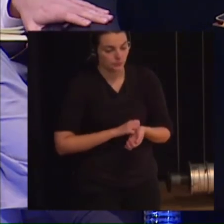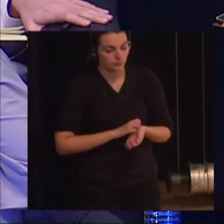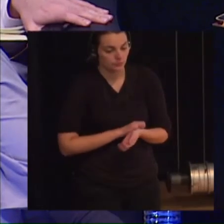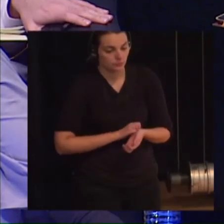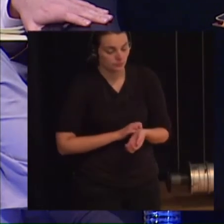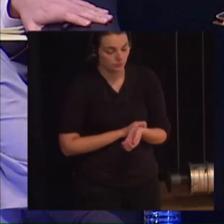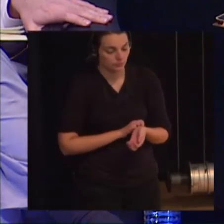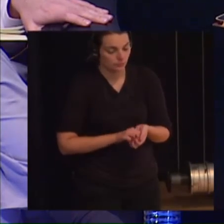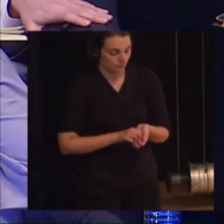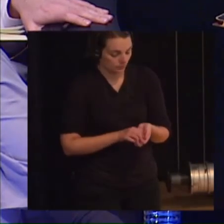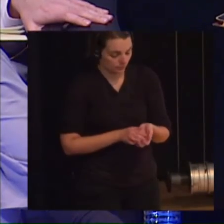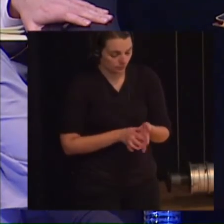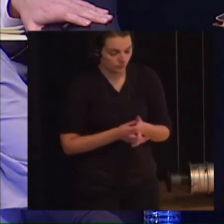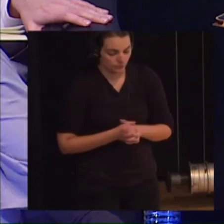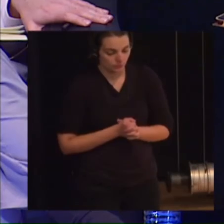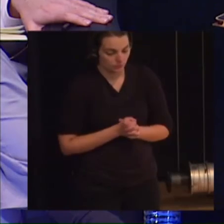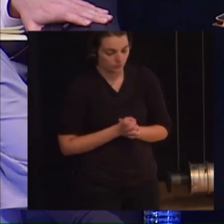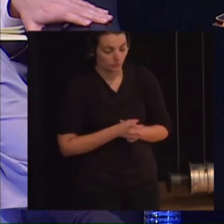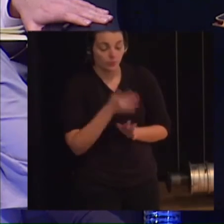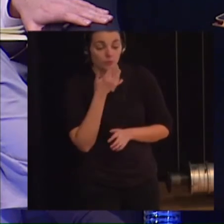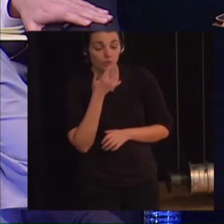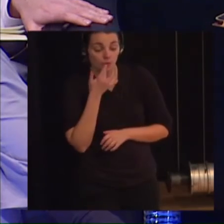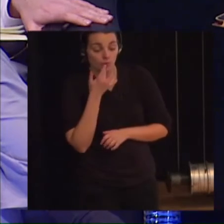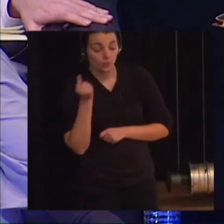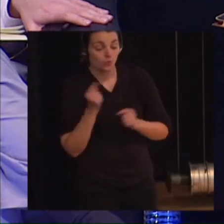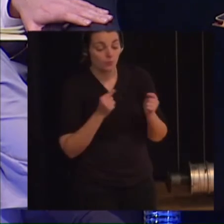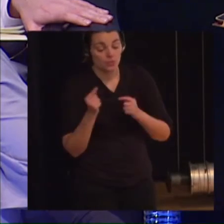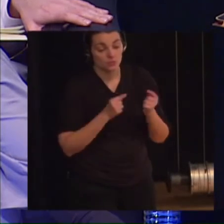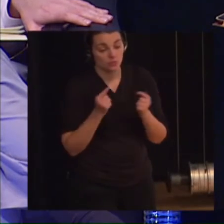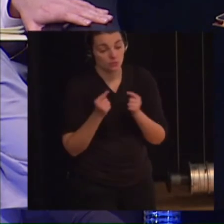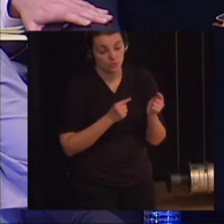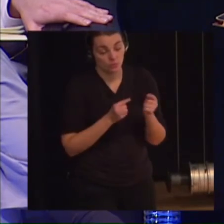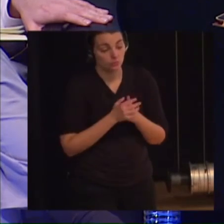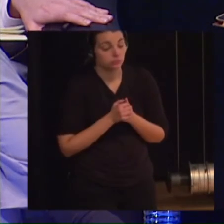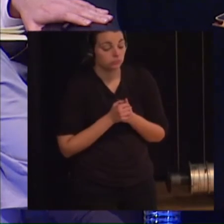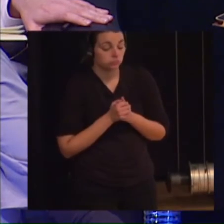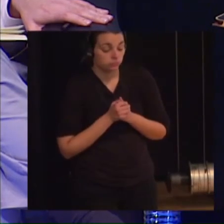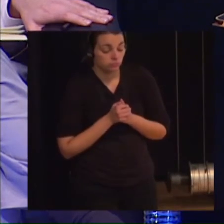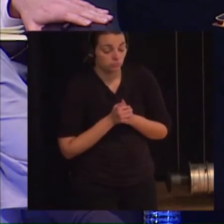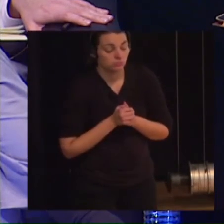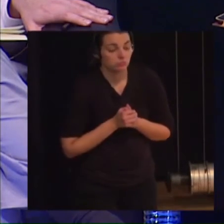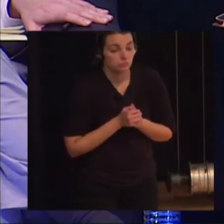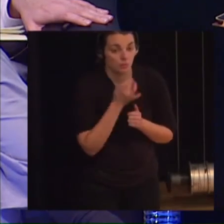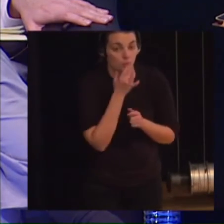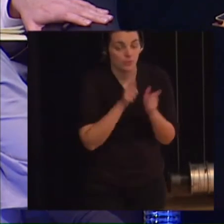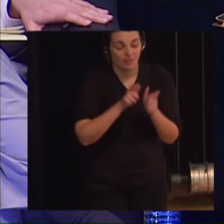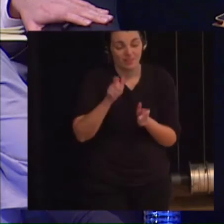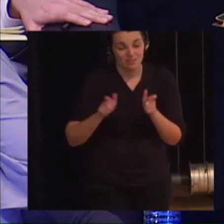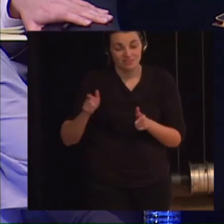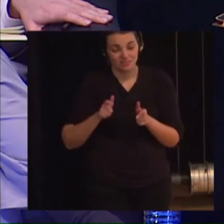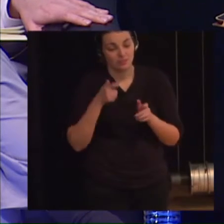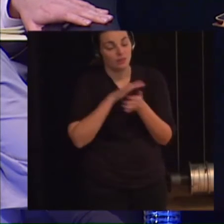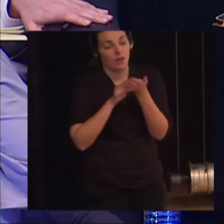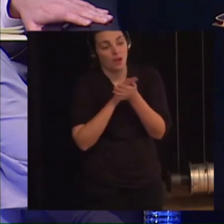it's fragmented and comes from all places, and people express themselves in different ways.